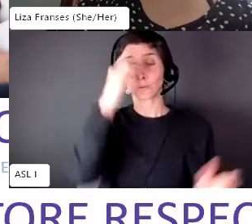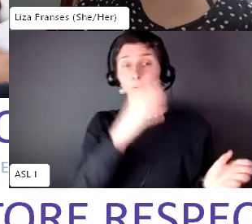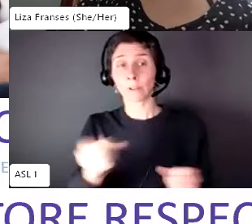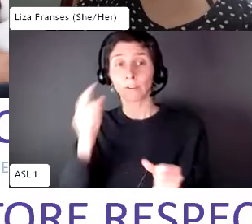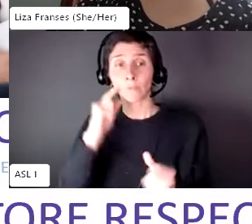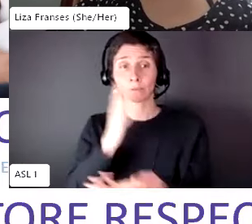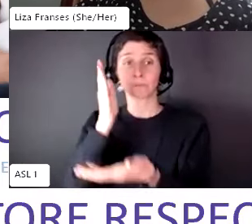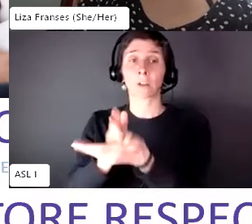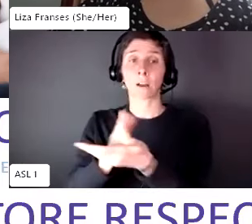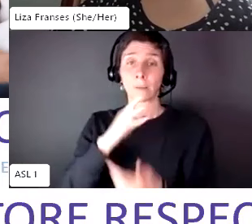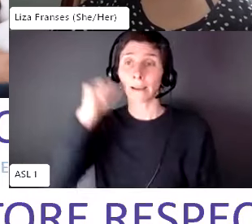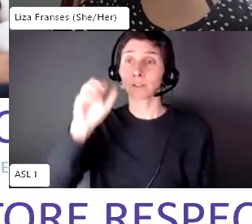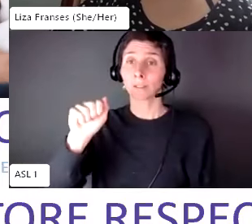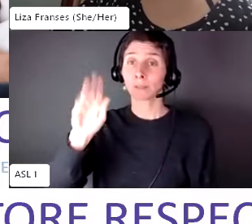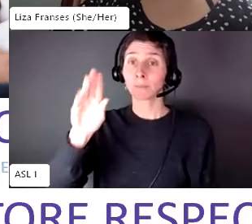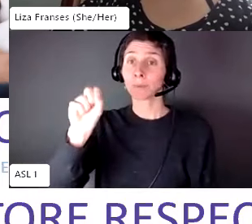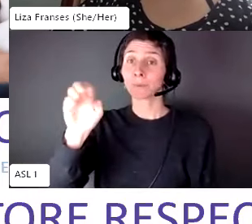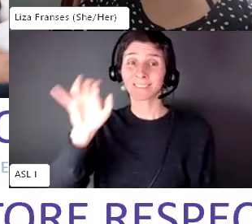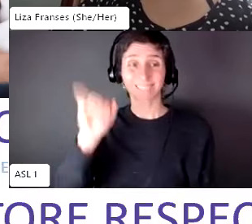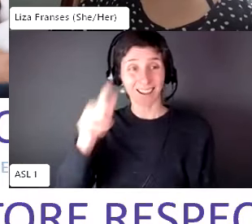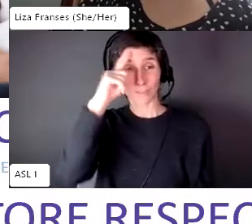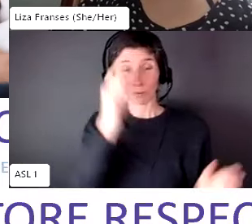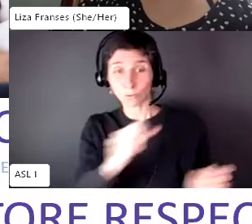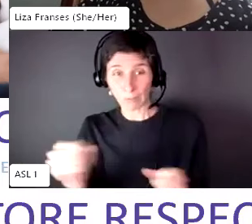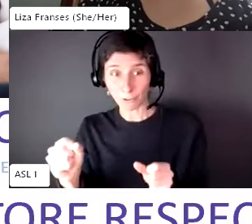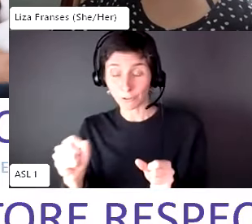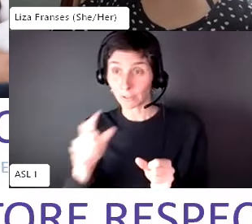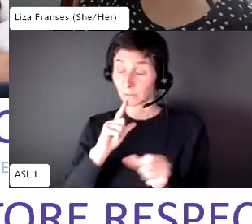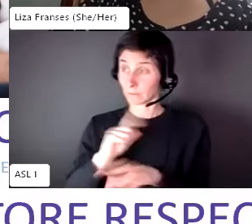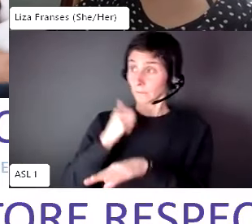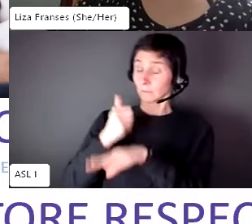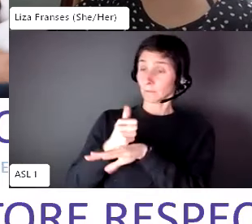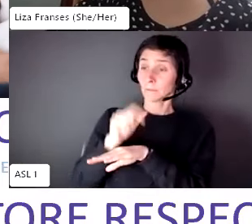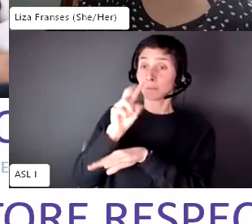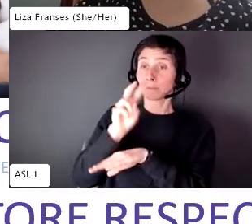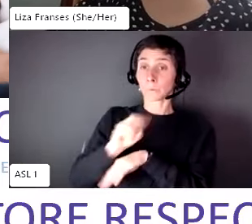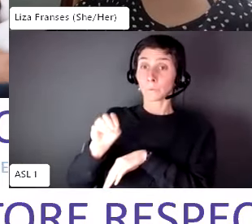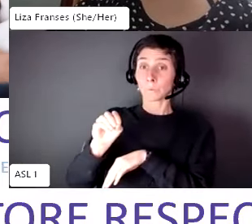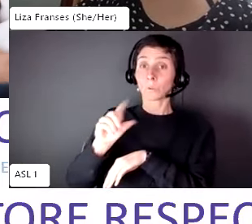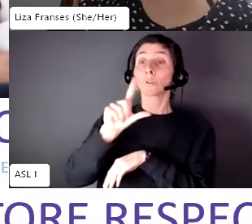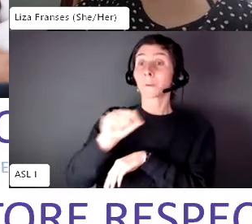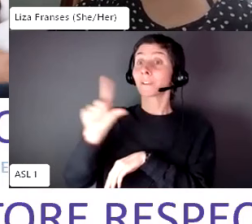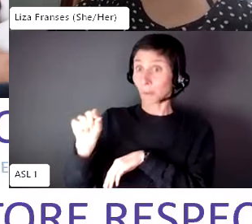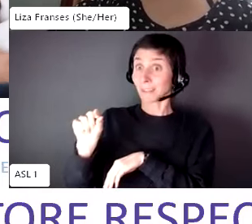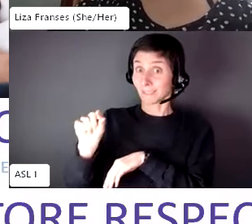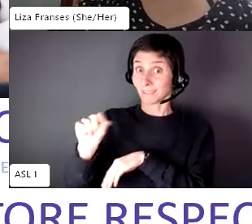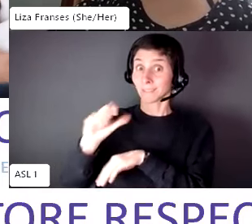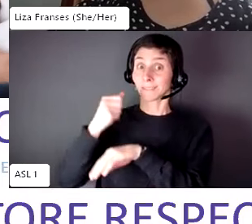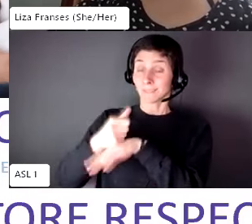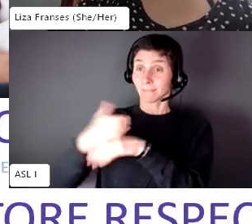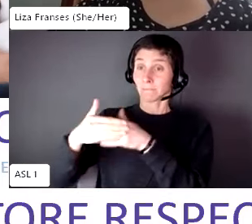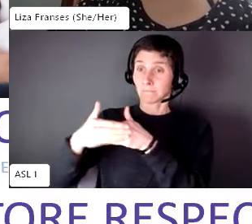been working on that strategy, and which was implemented in the year 2020. And we are now